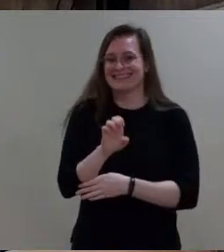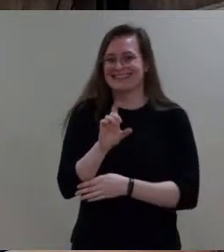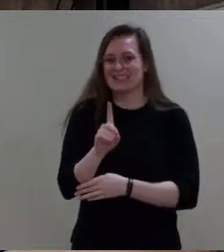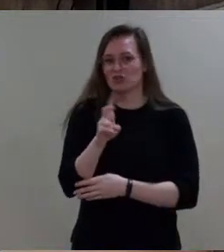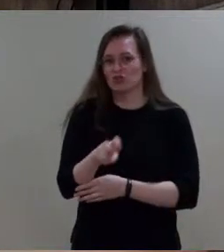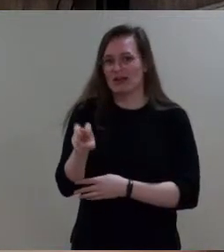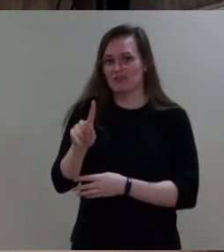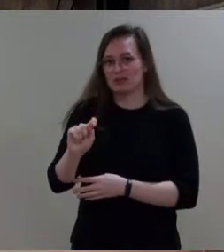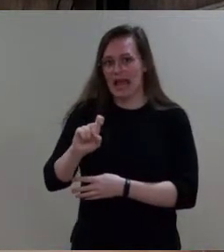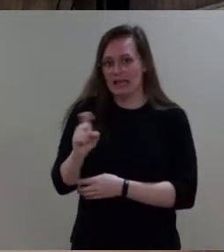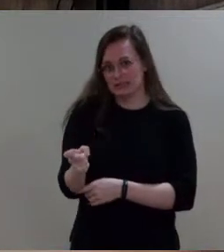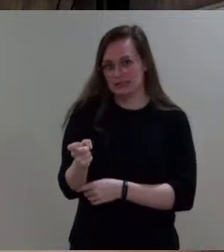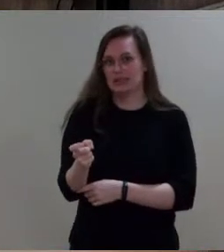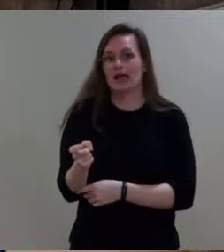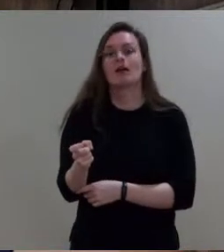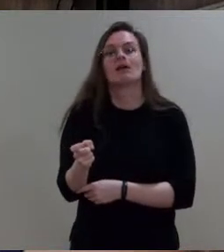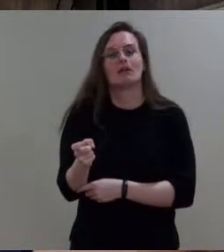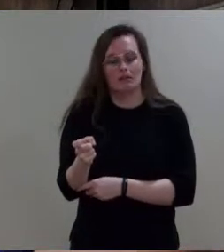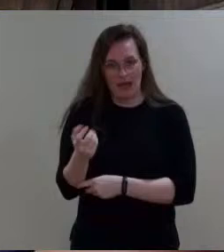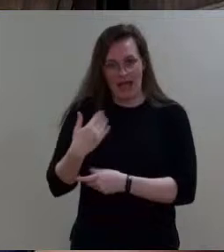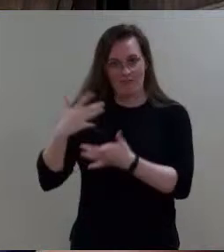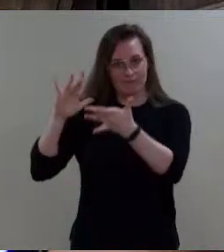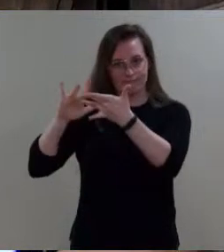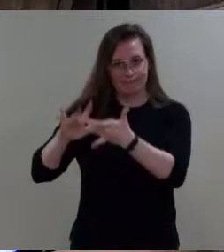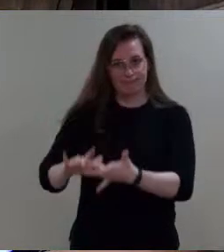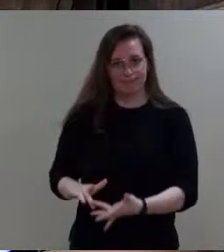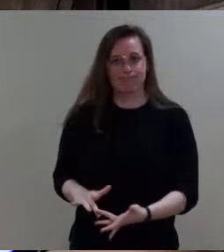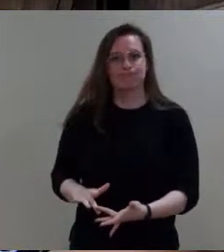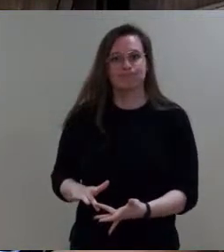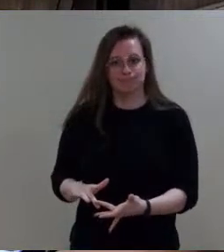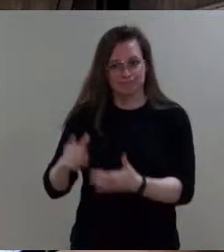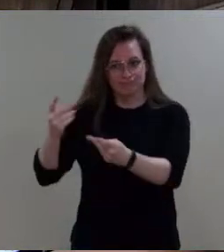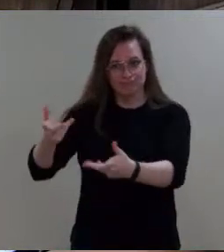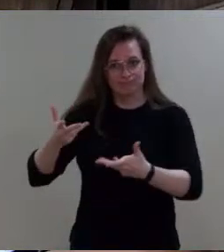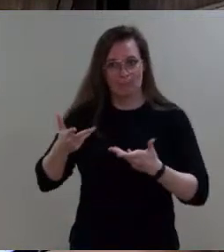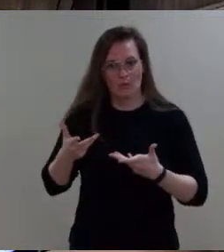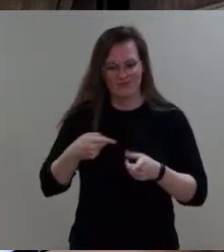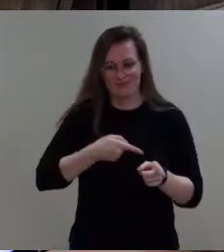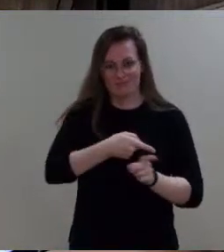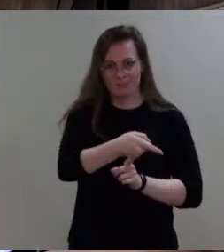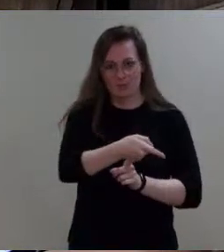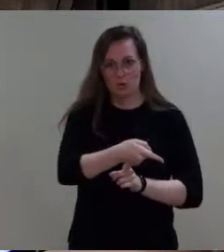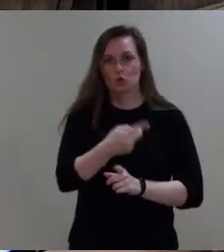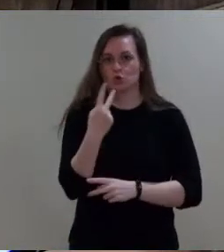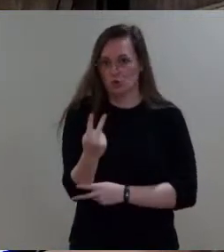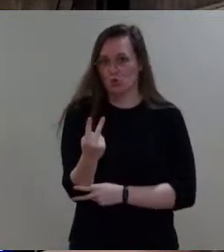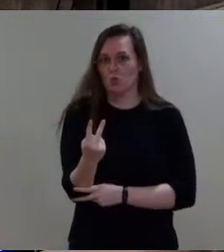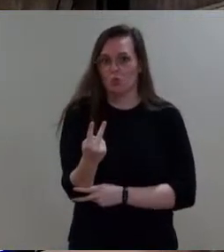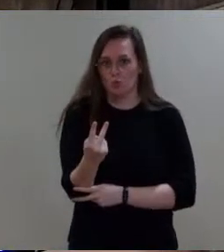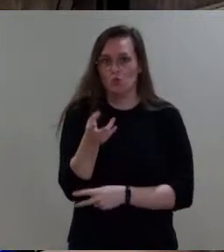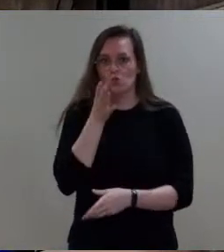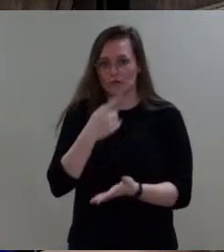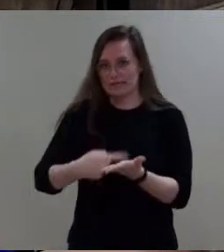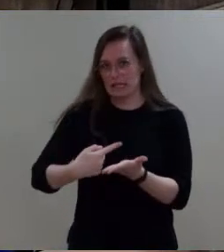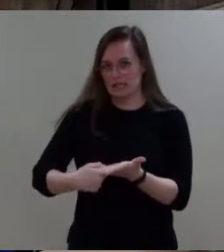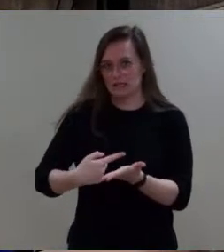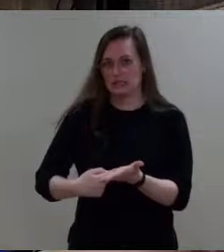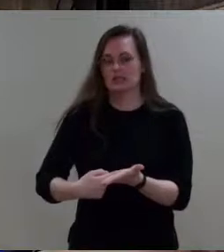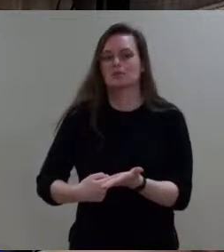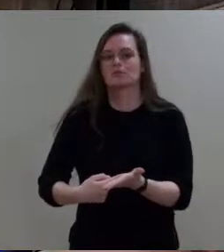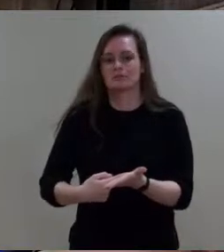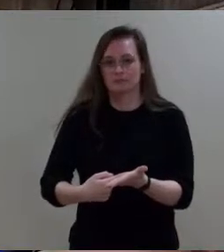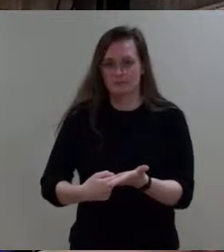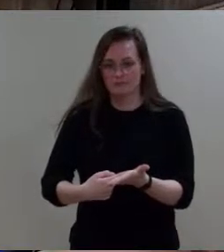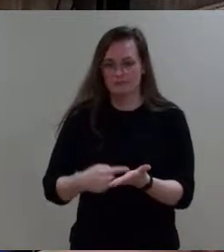tax. We have correspondence on this matter. We have received 2 items of correspondence, and they are part